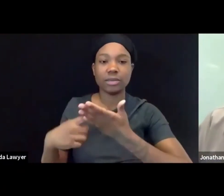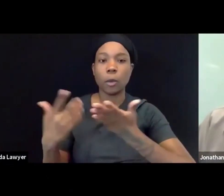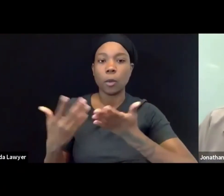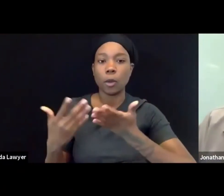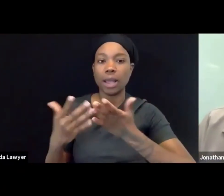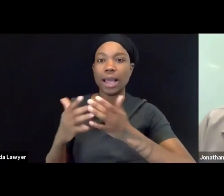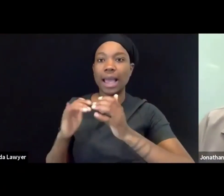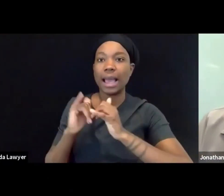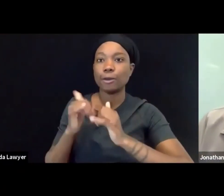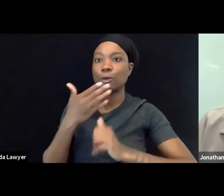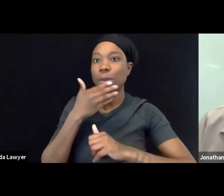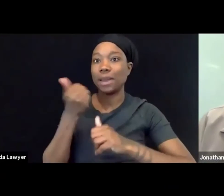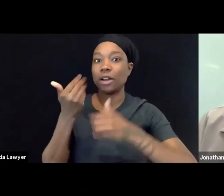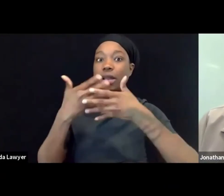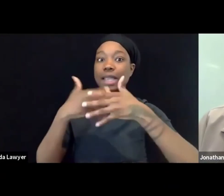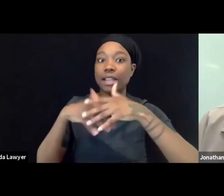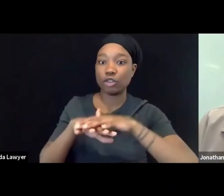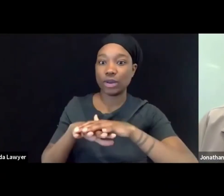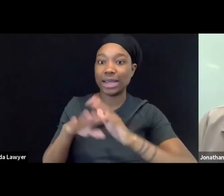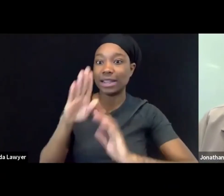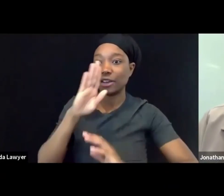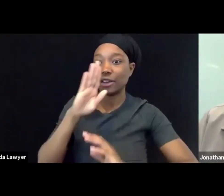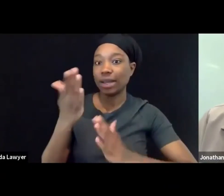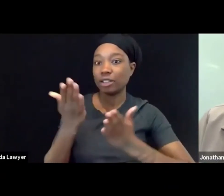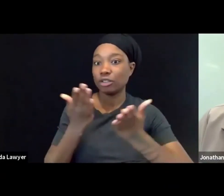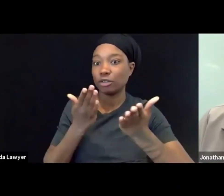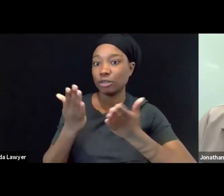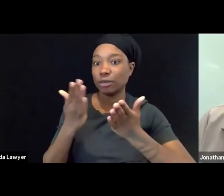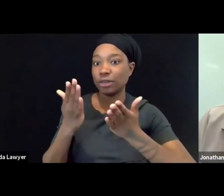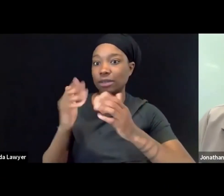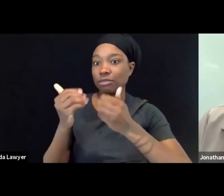direct service providers and